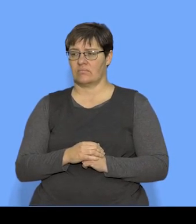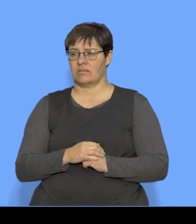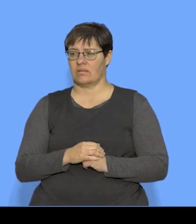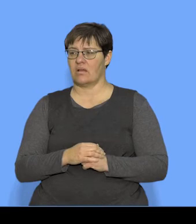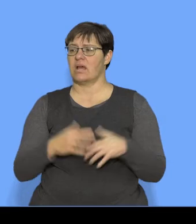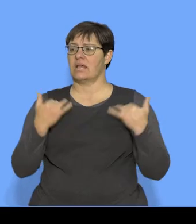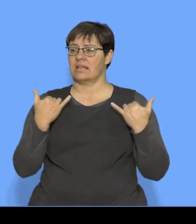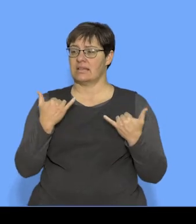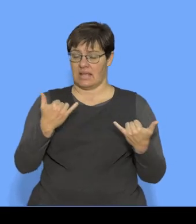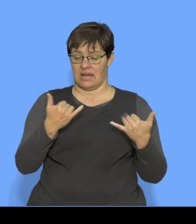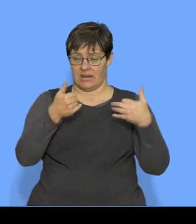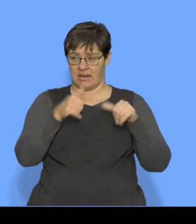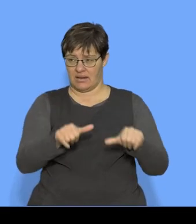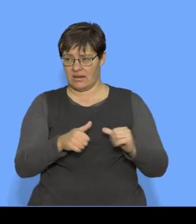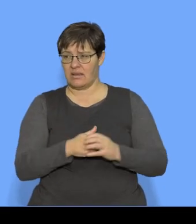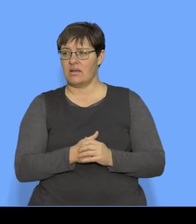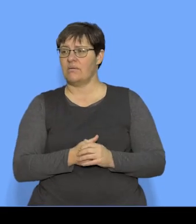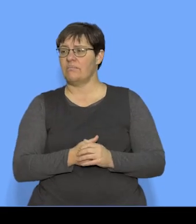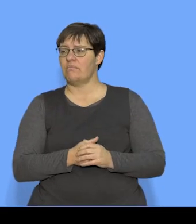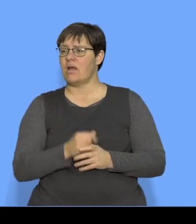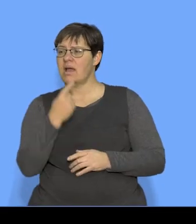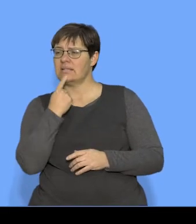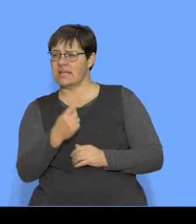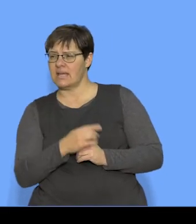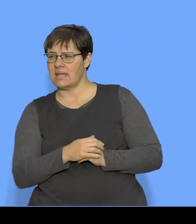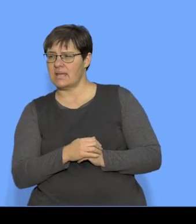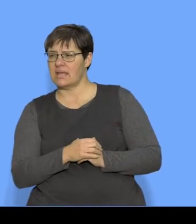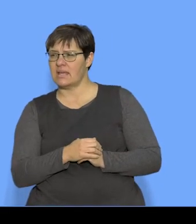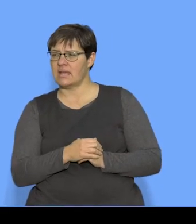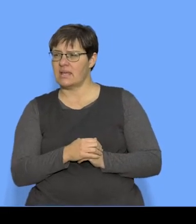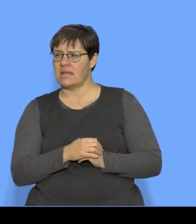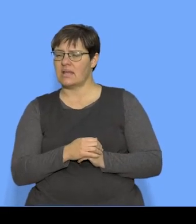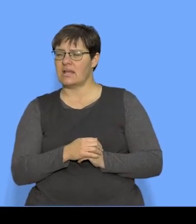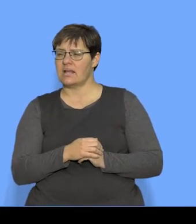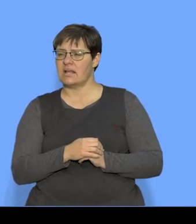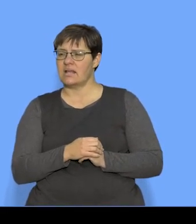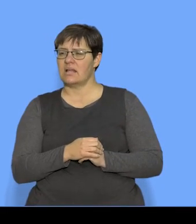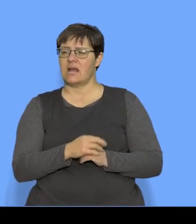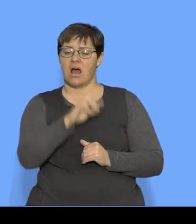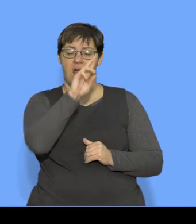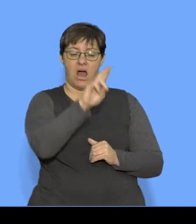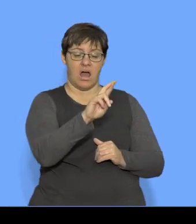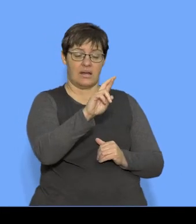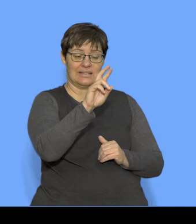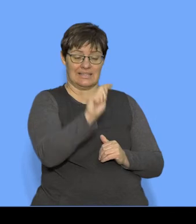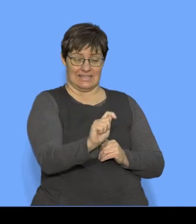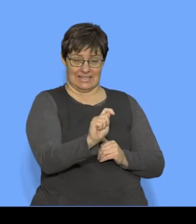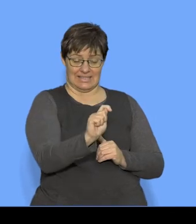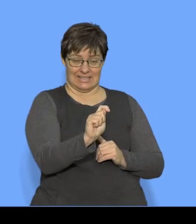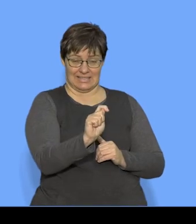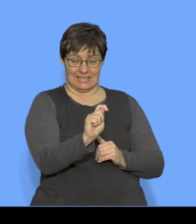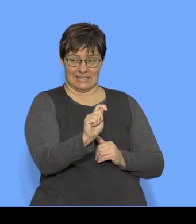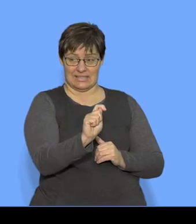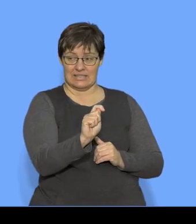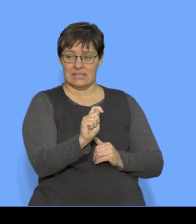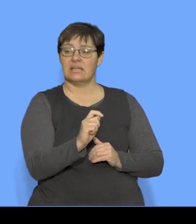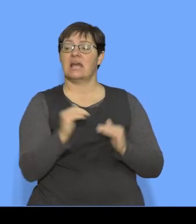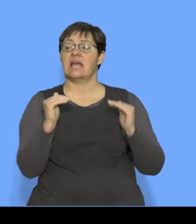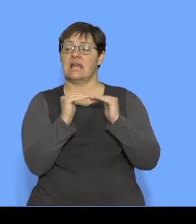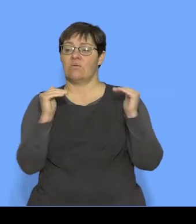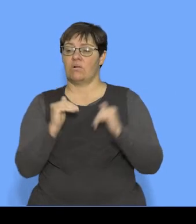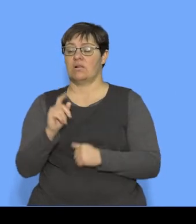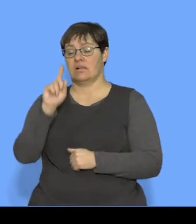QU, right? Then from this, I can then say that the RT, right,